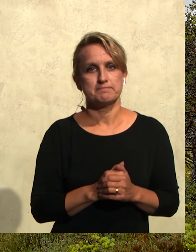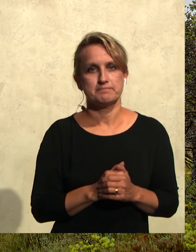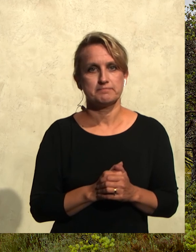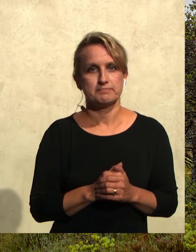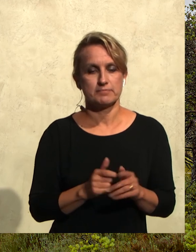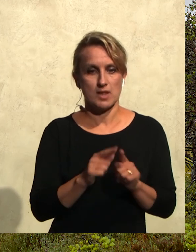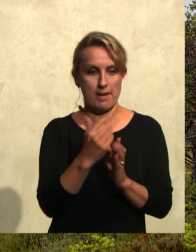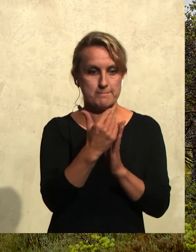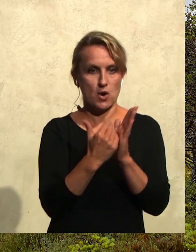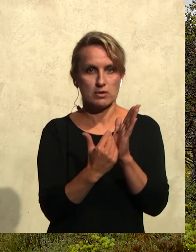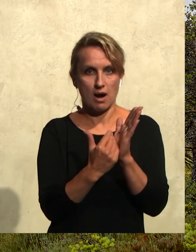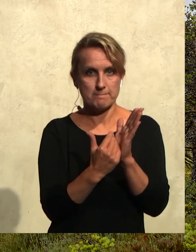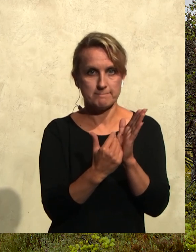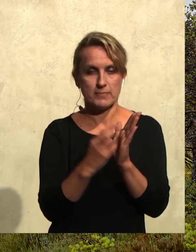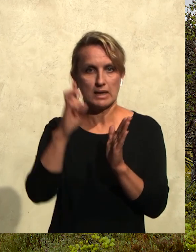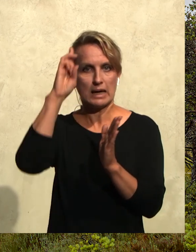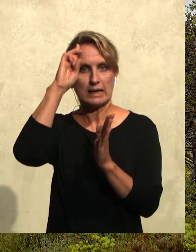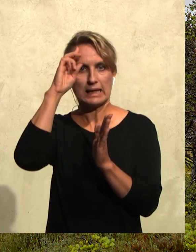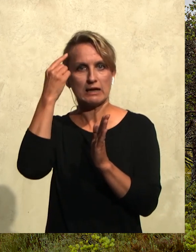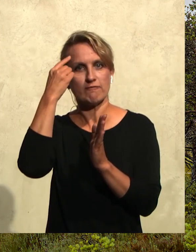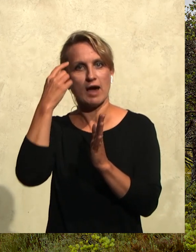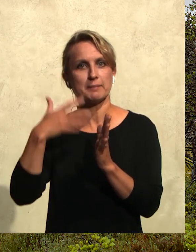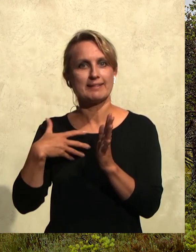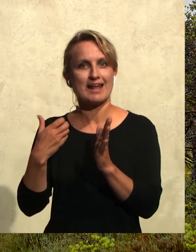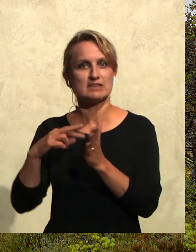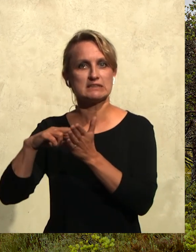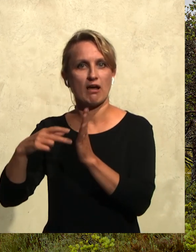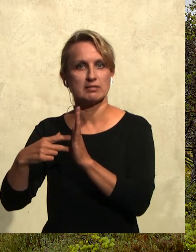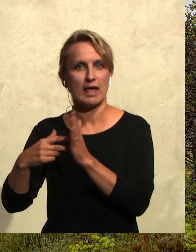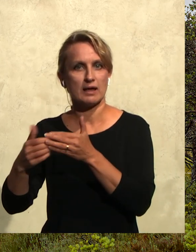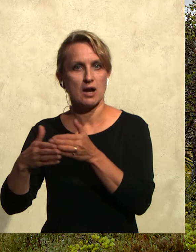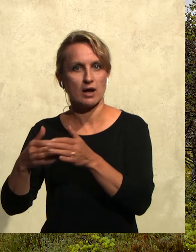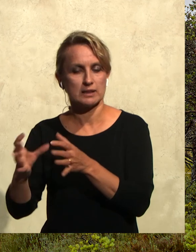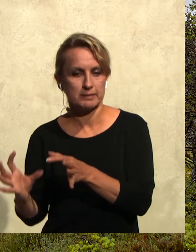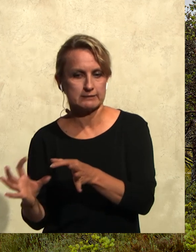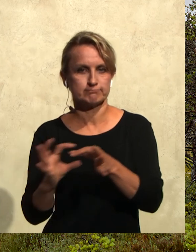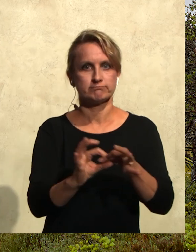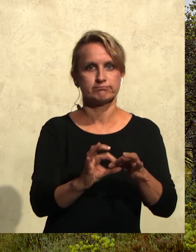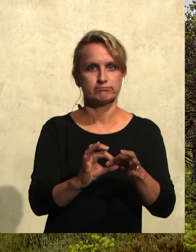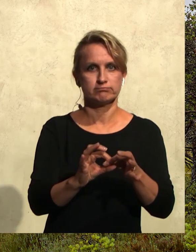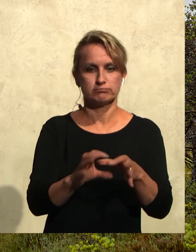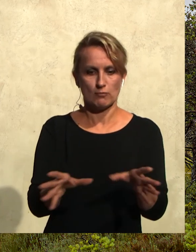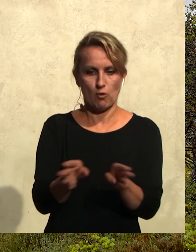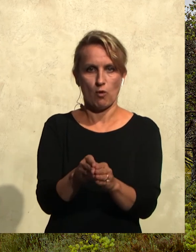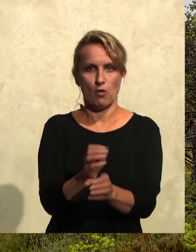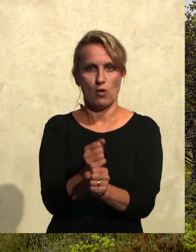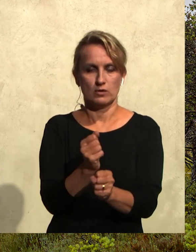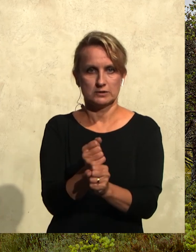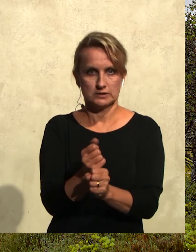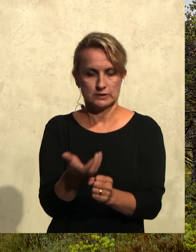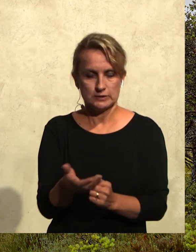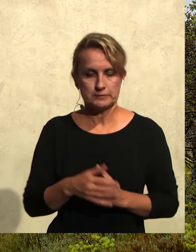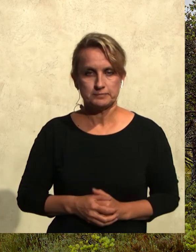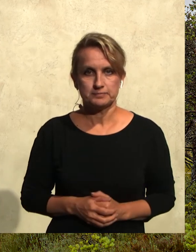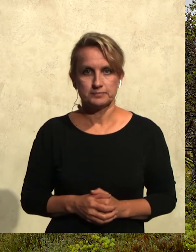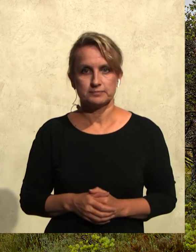achieving, and therefore enabling adaptation of that. Some common barriers more